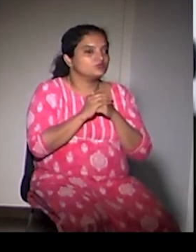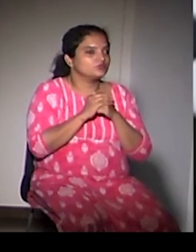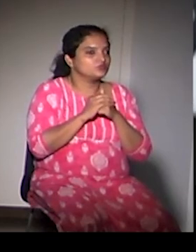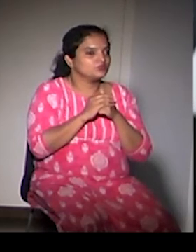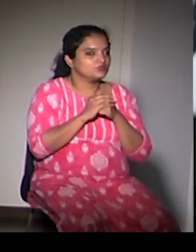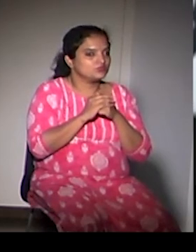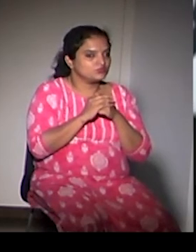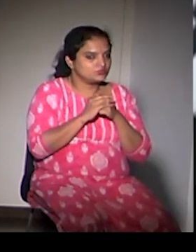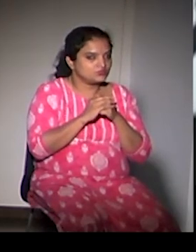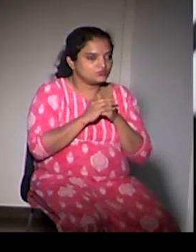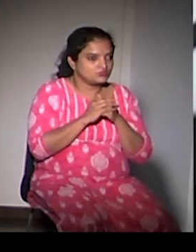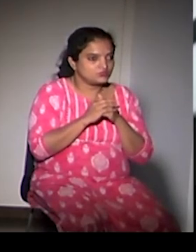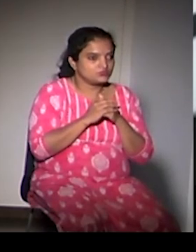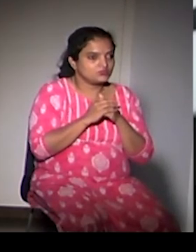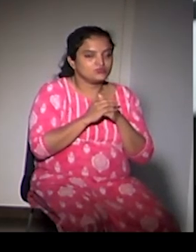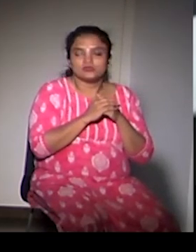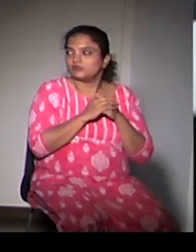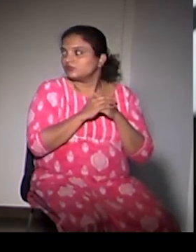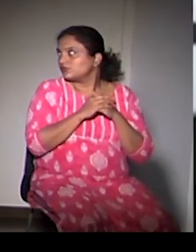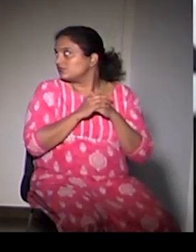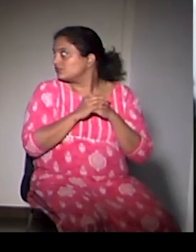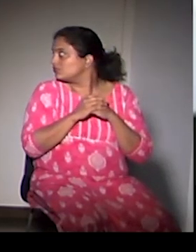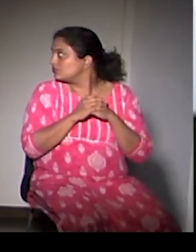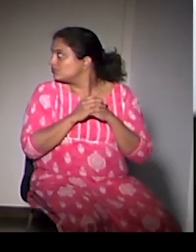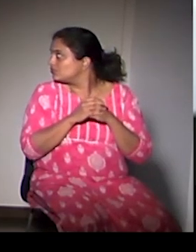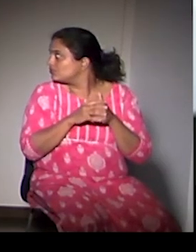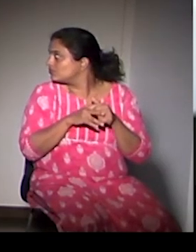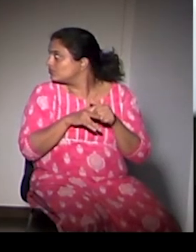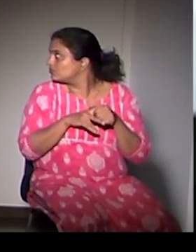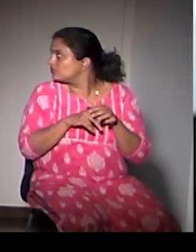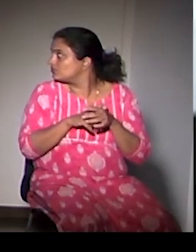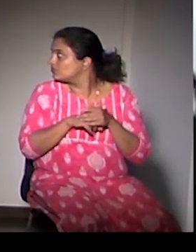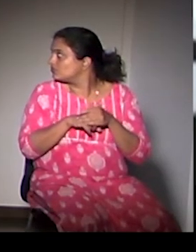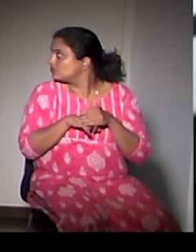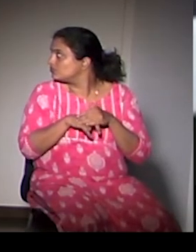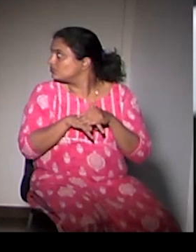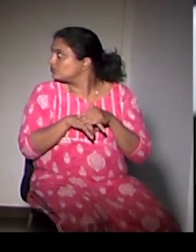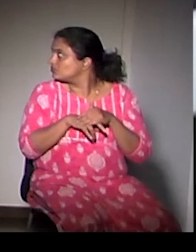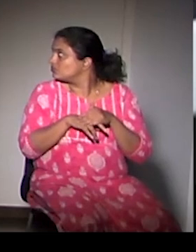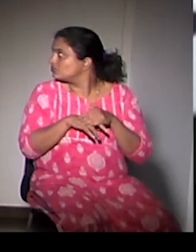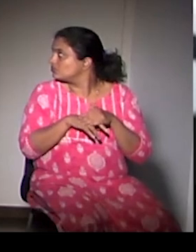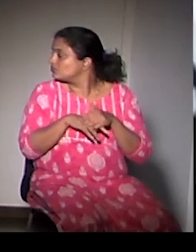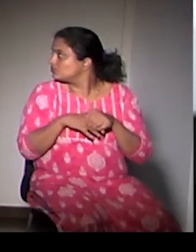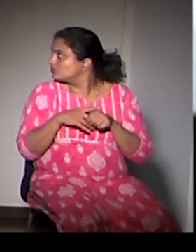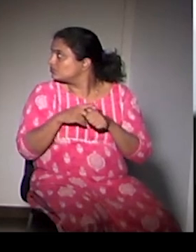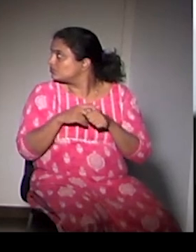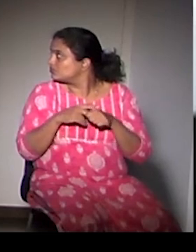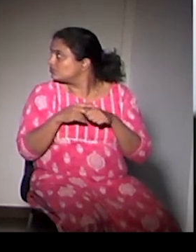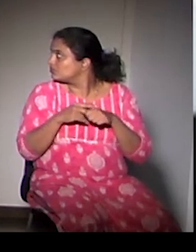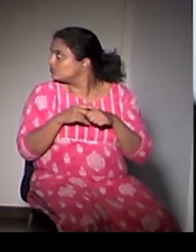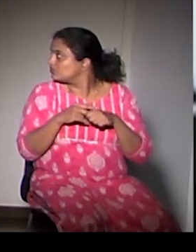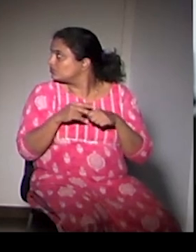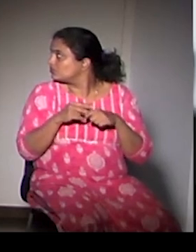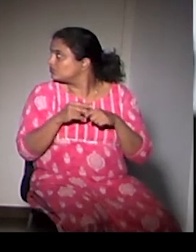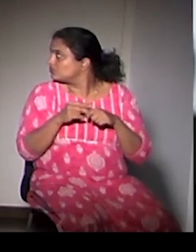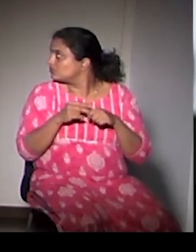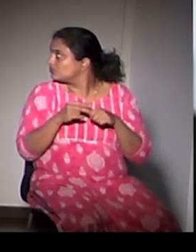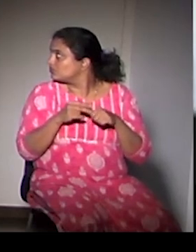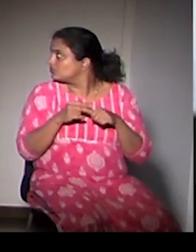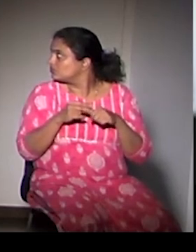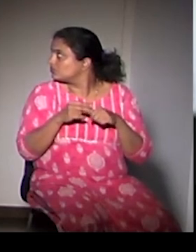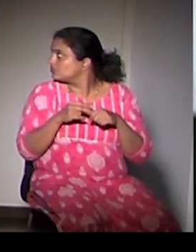Quite a Timurid influenced design as well, very close to the sort of decoration you might